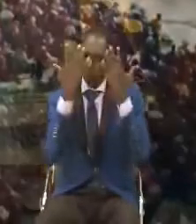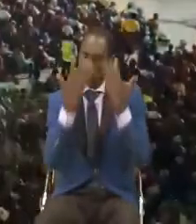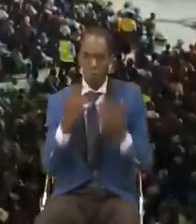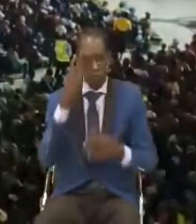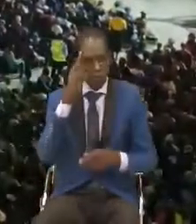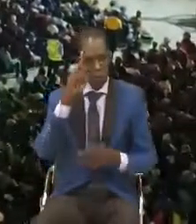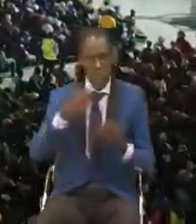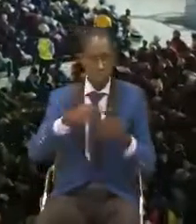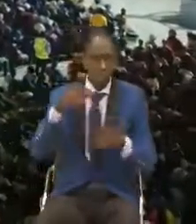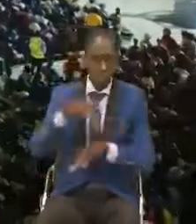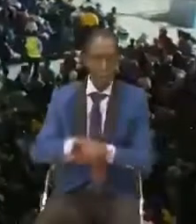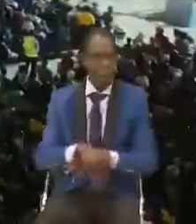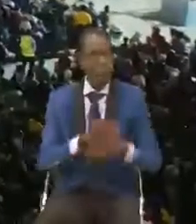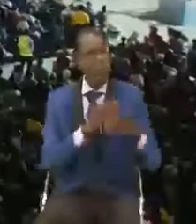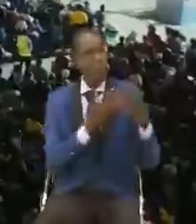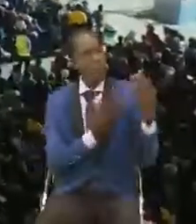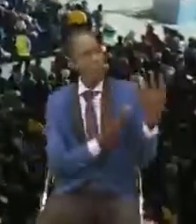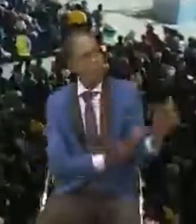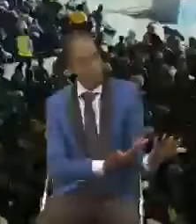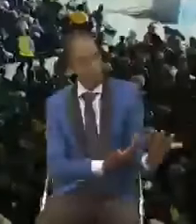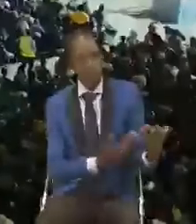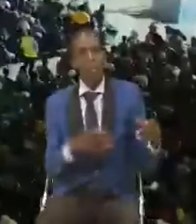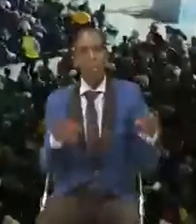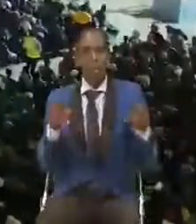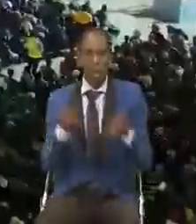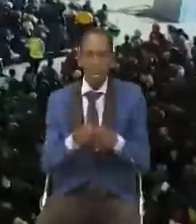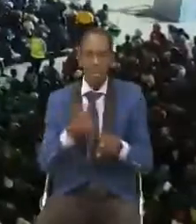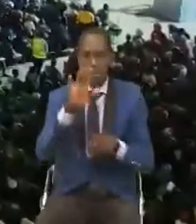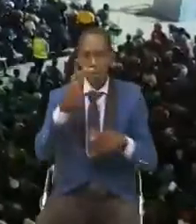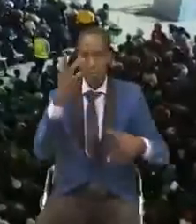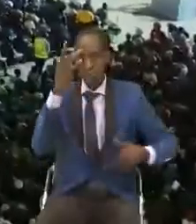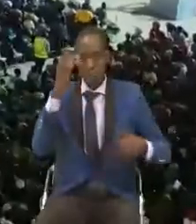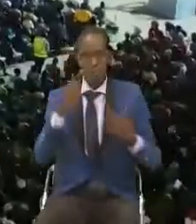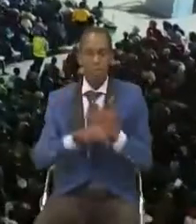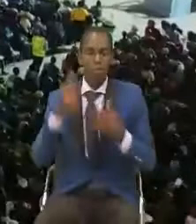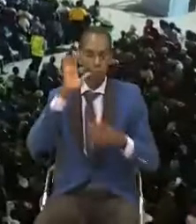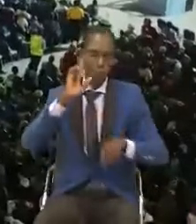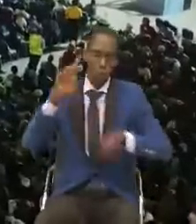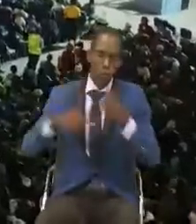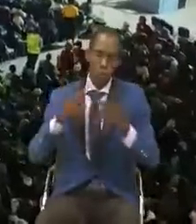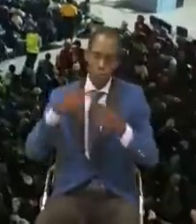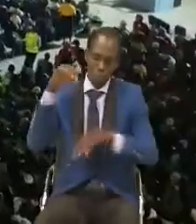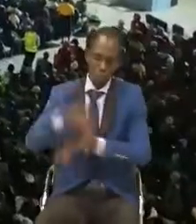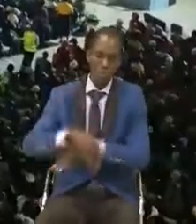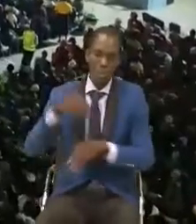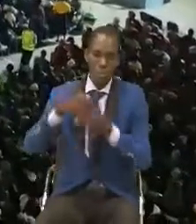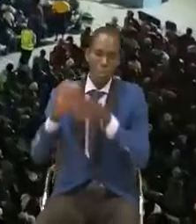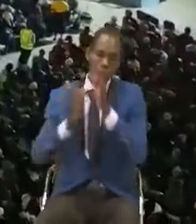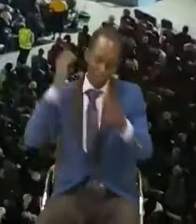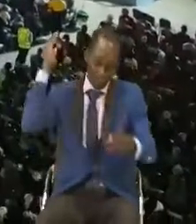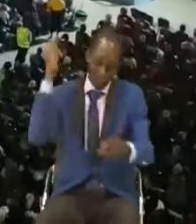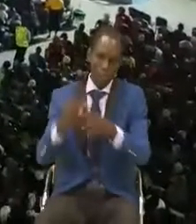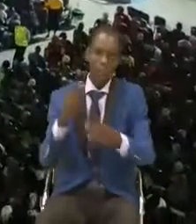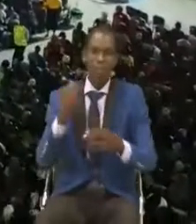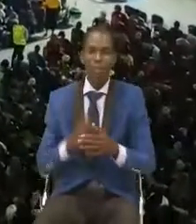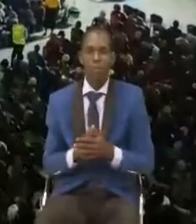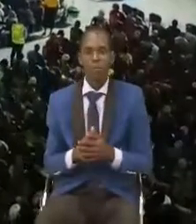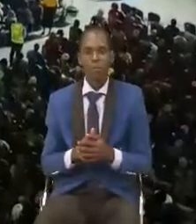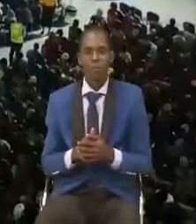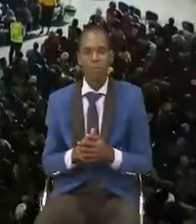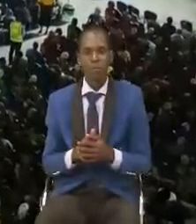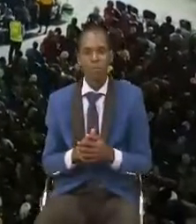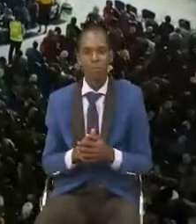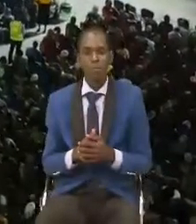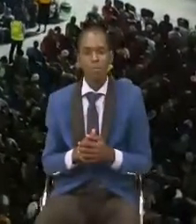tonight wait no sorrow tonight which and your sickness will go